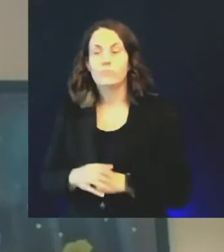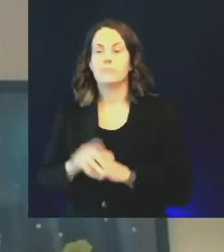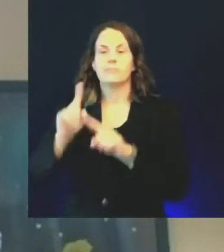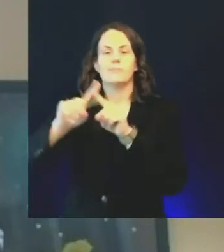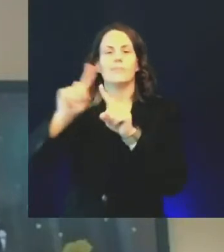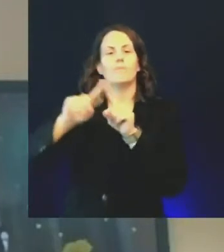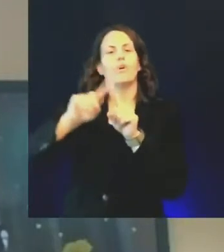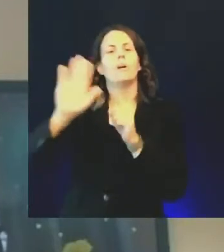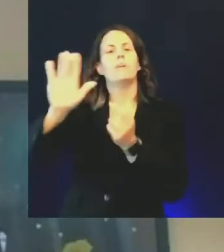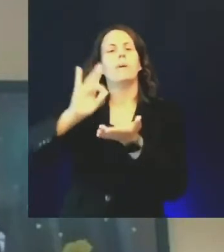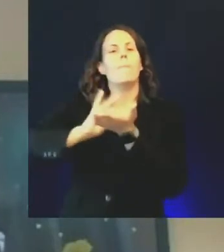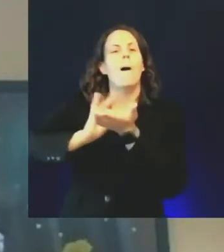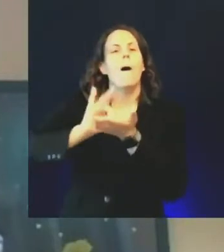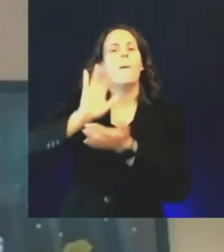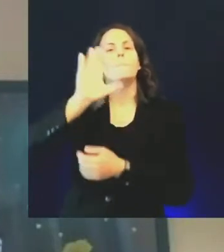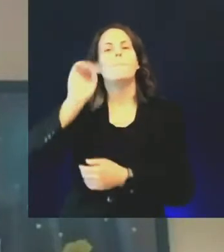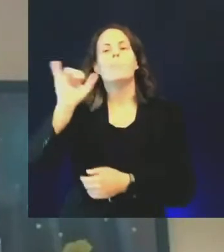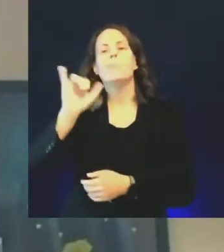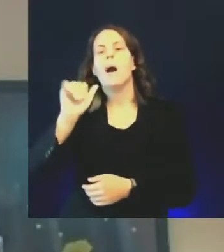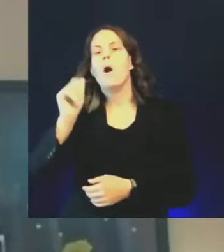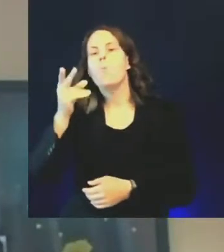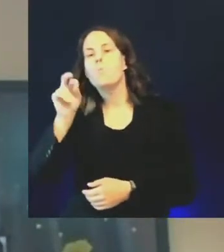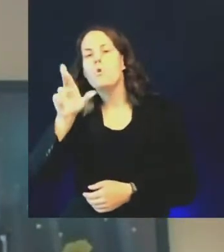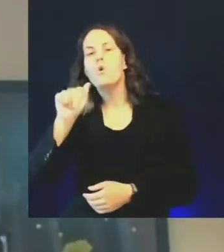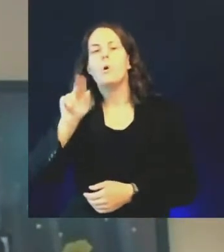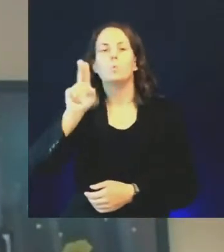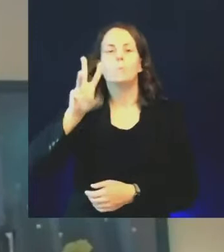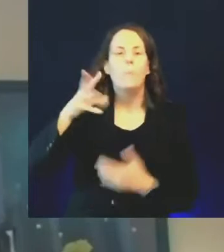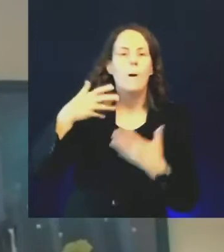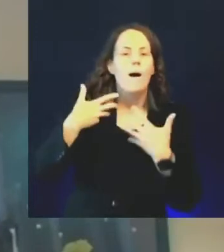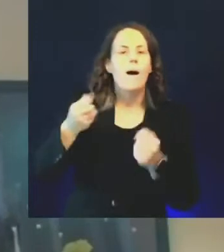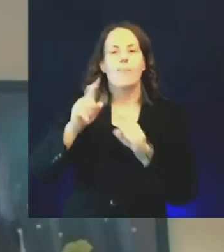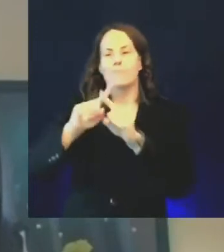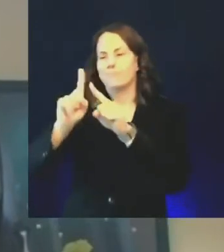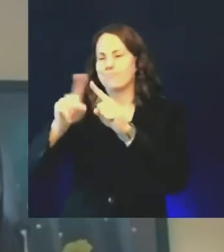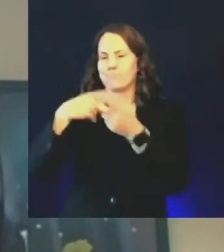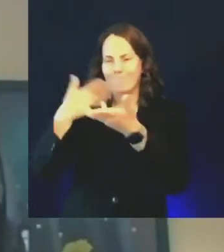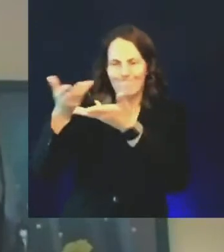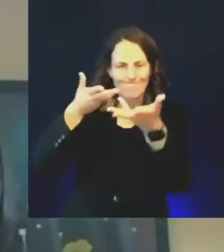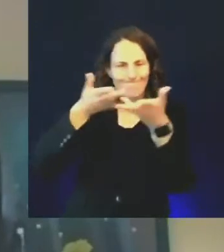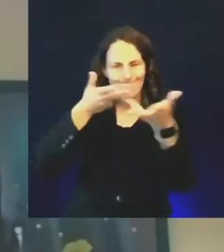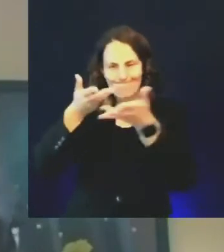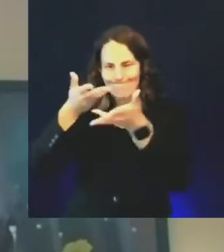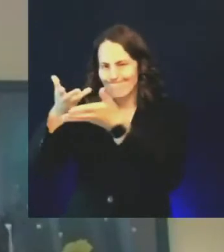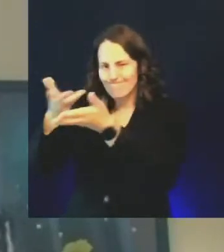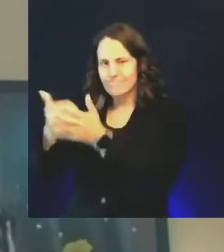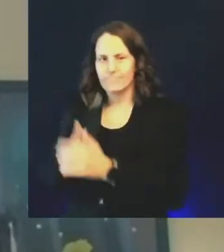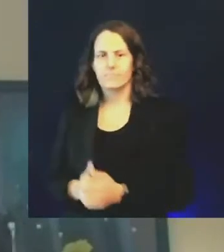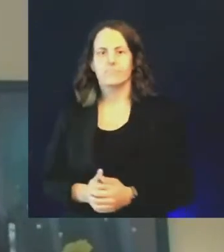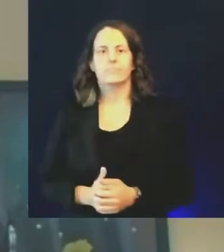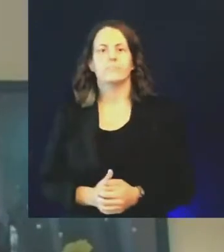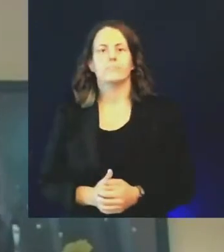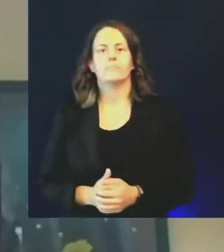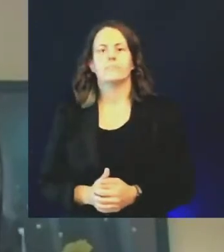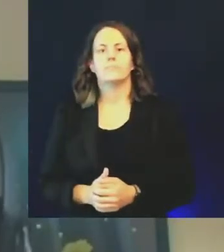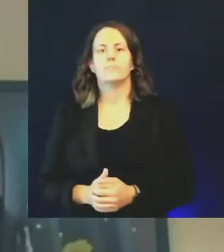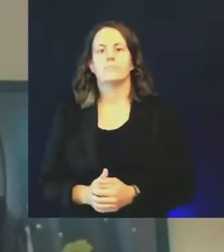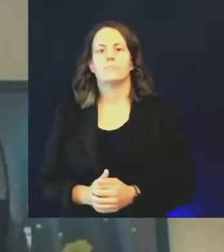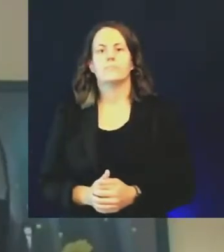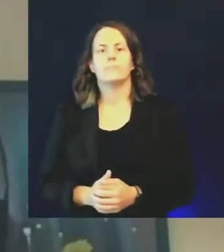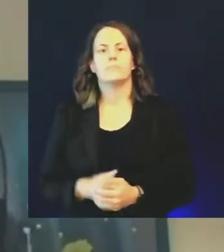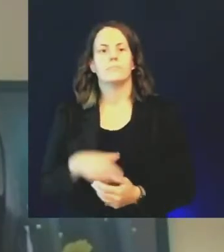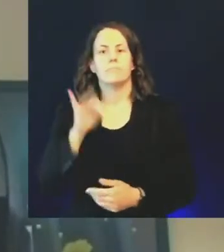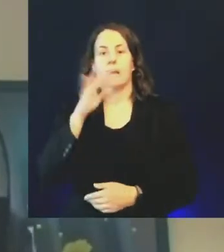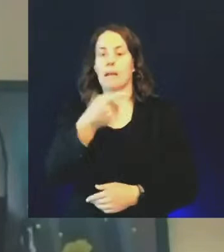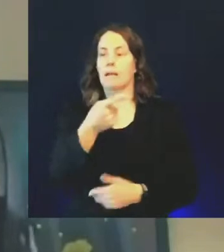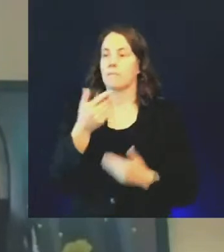to make vaccine much more accessible when anyone presents for healthcare. So whether that's you're in